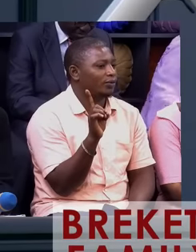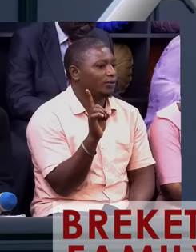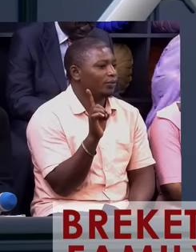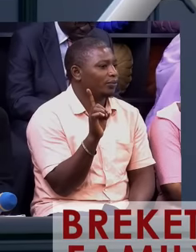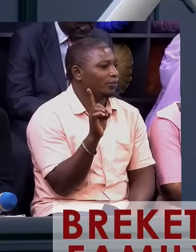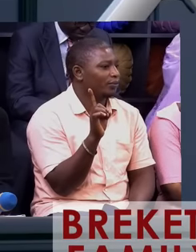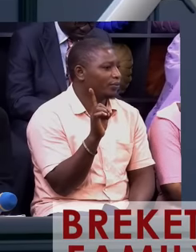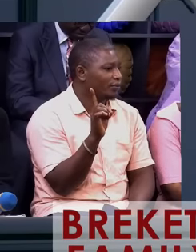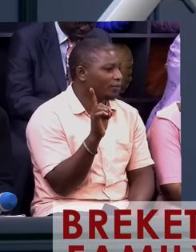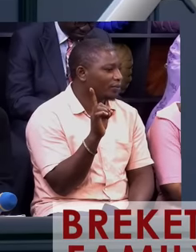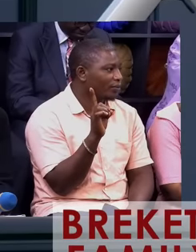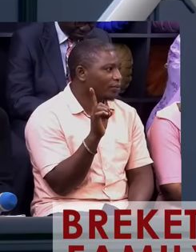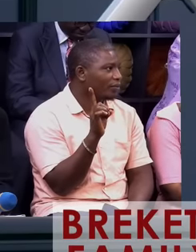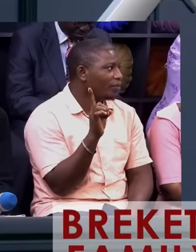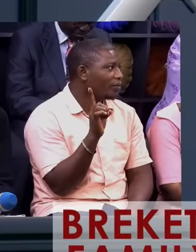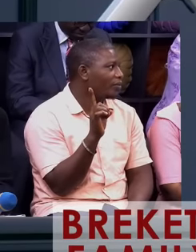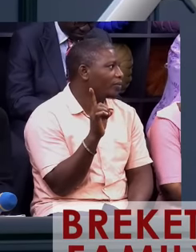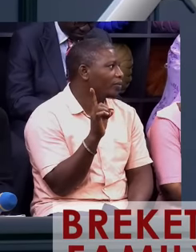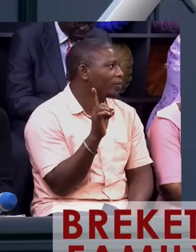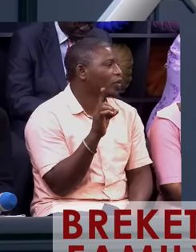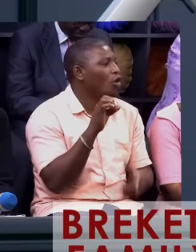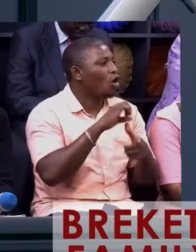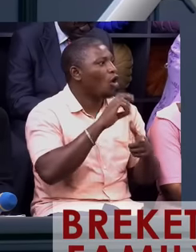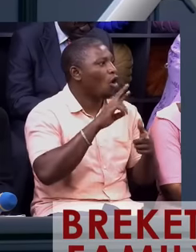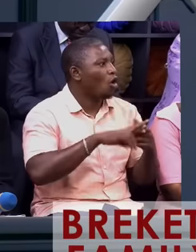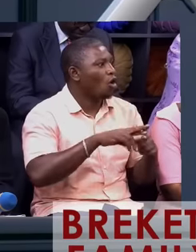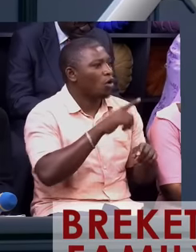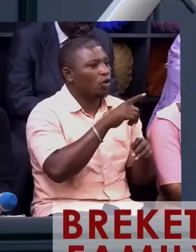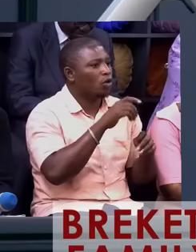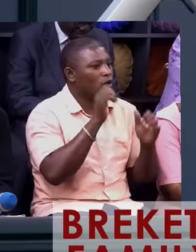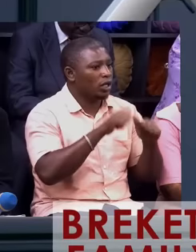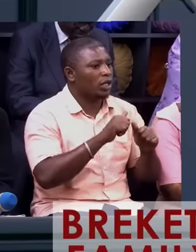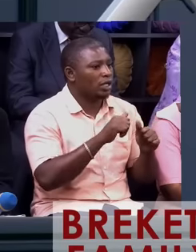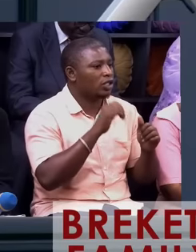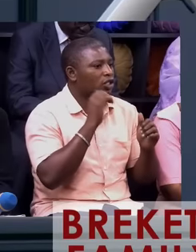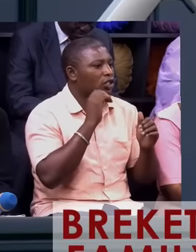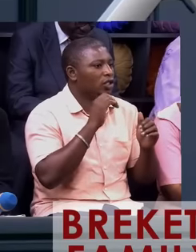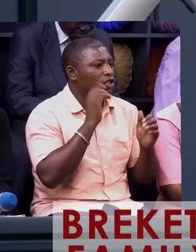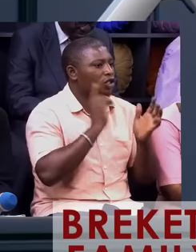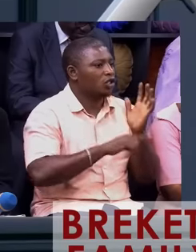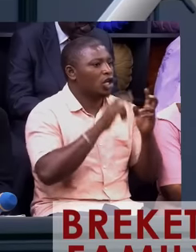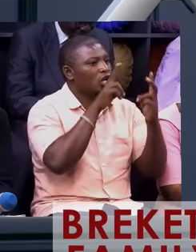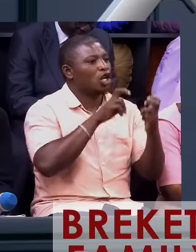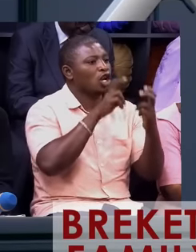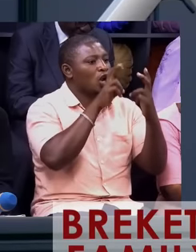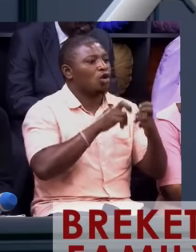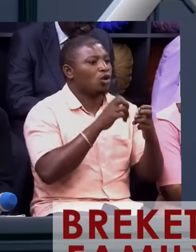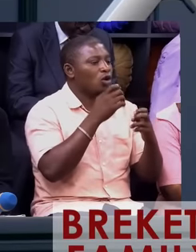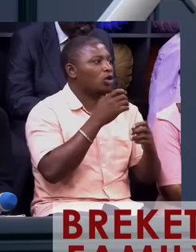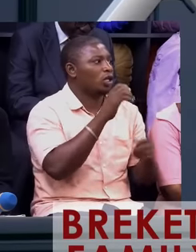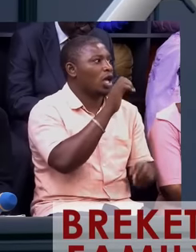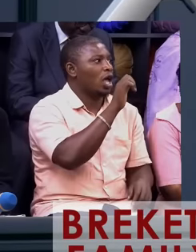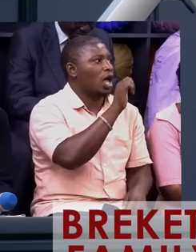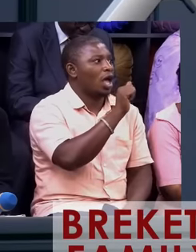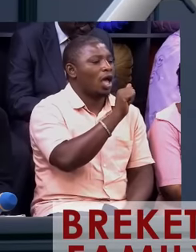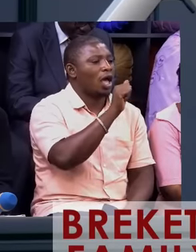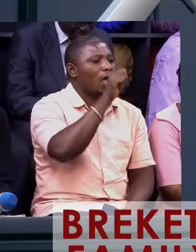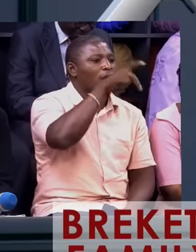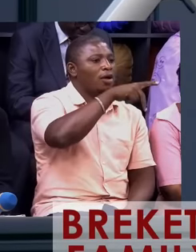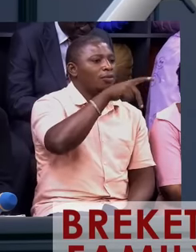441 okay sir 441 oh you download our application we be breaket